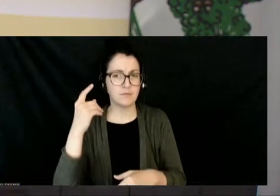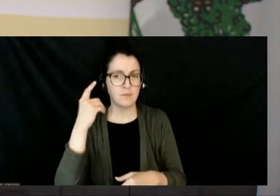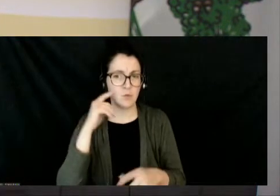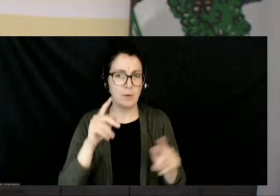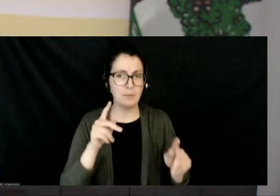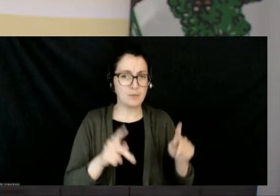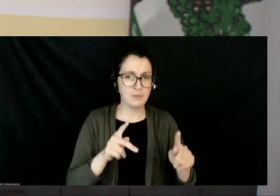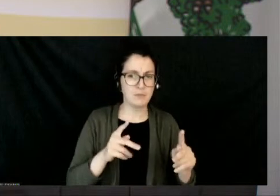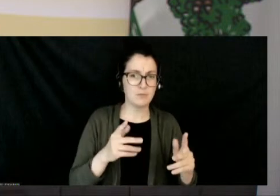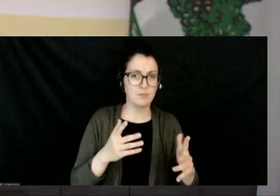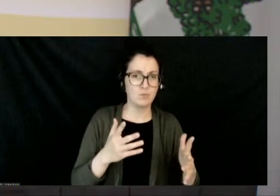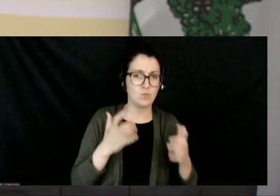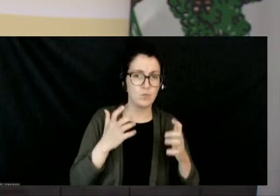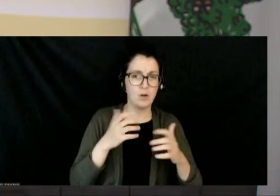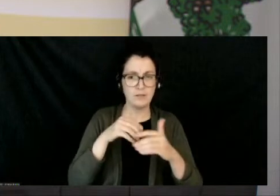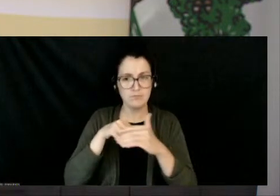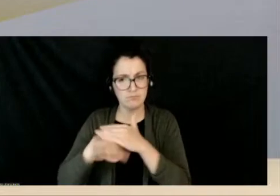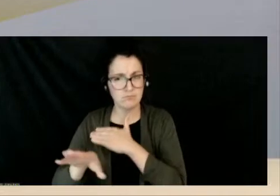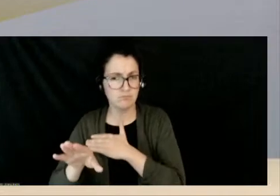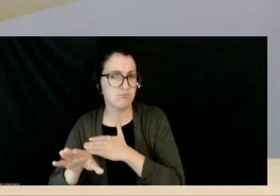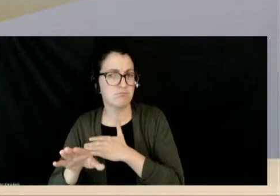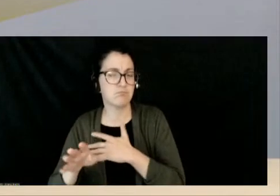that?